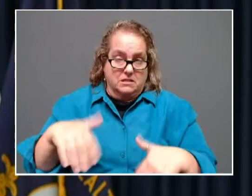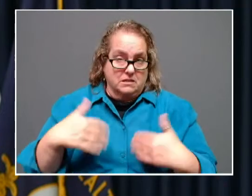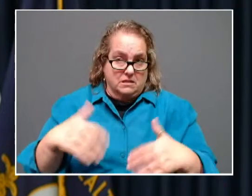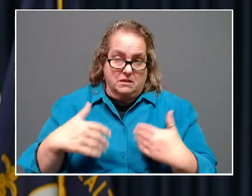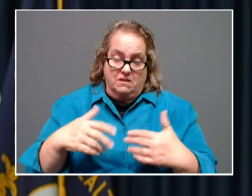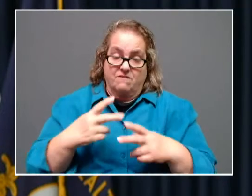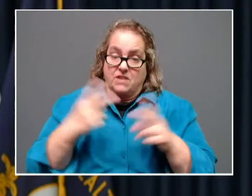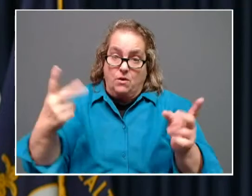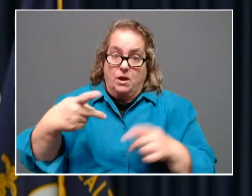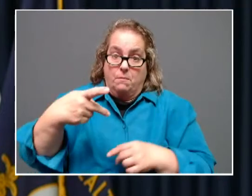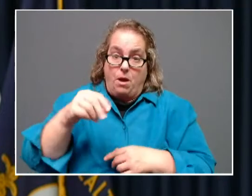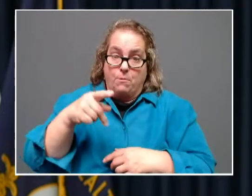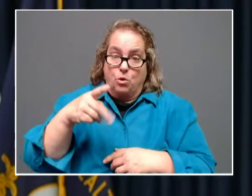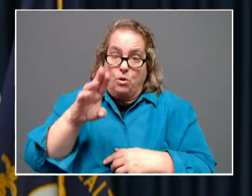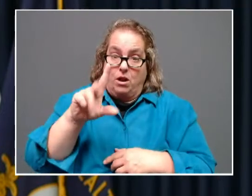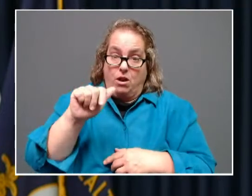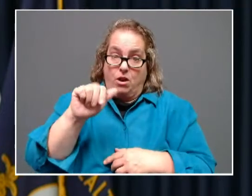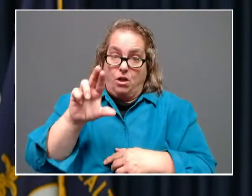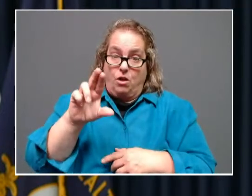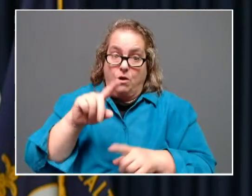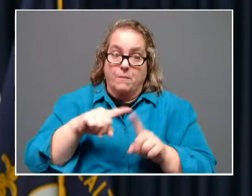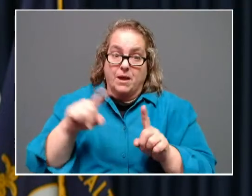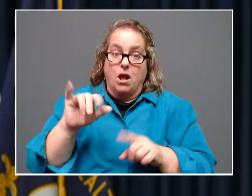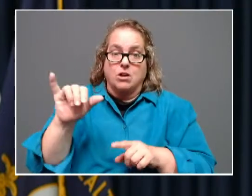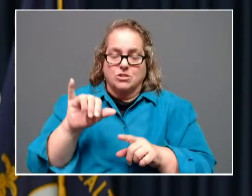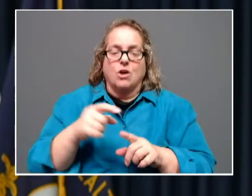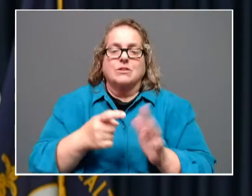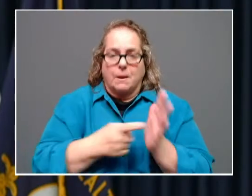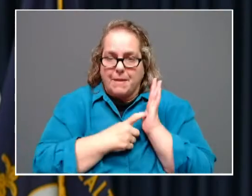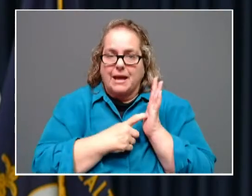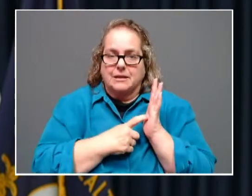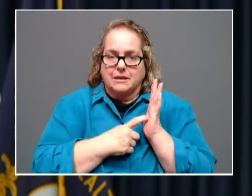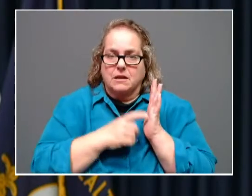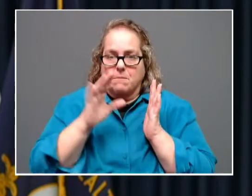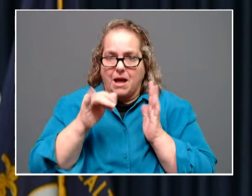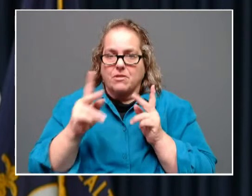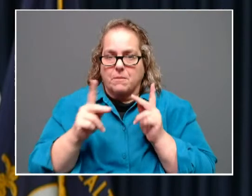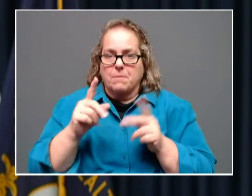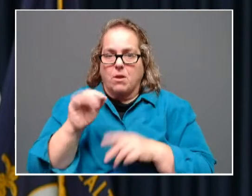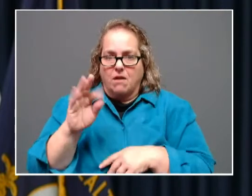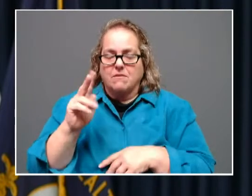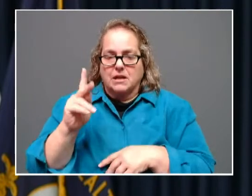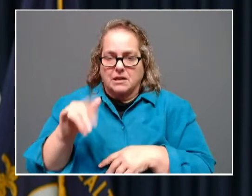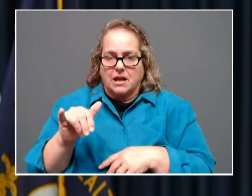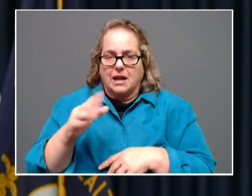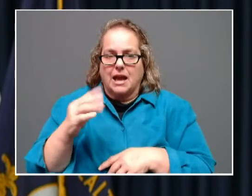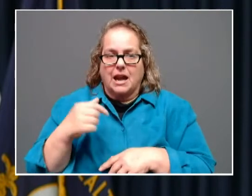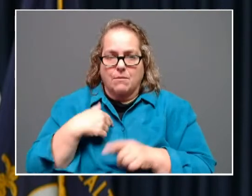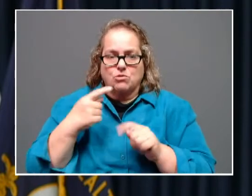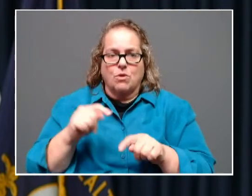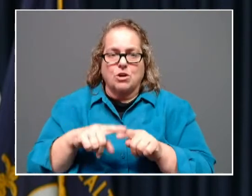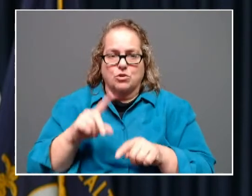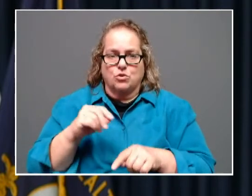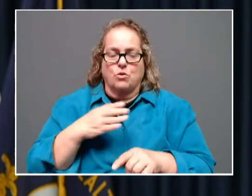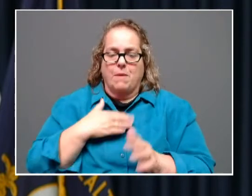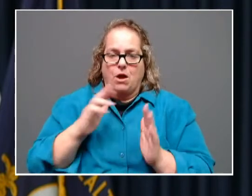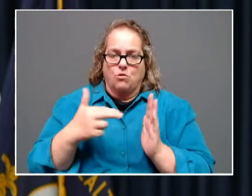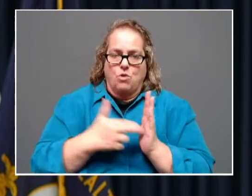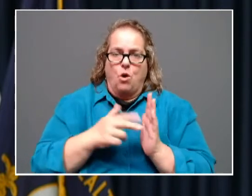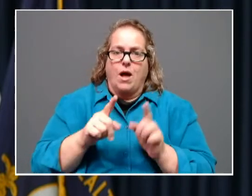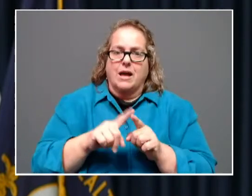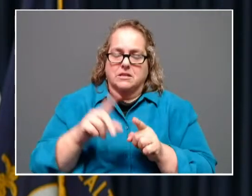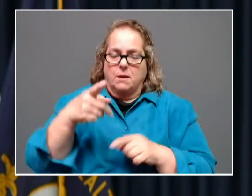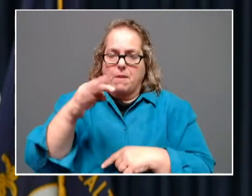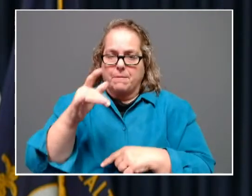popular, but also demanded by the people of Kentucky. And I'm trying to do my role as a public servant